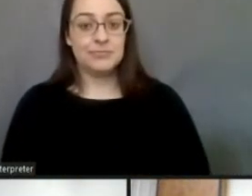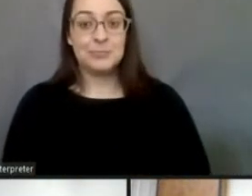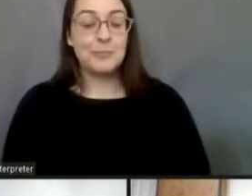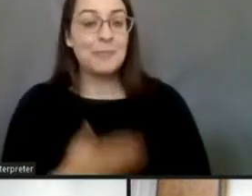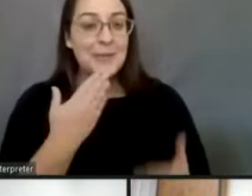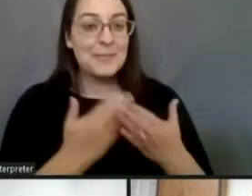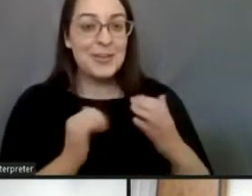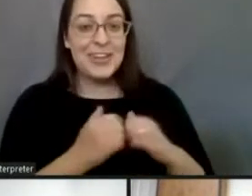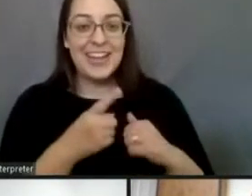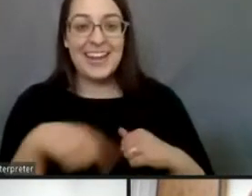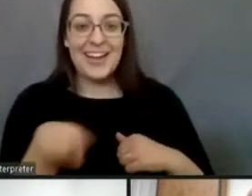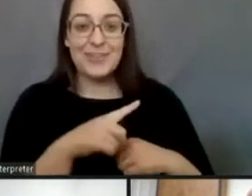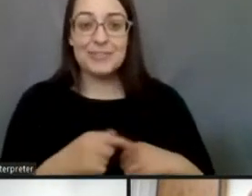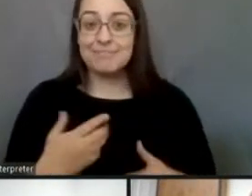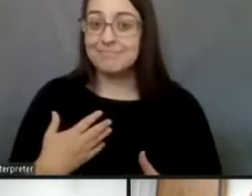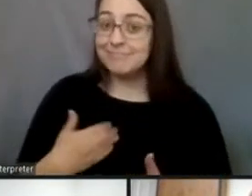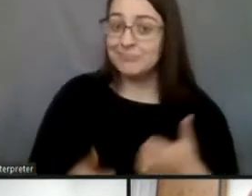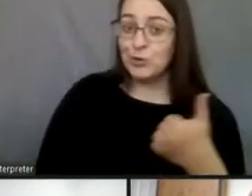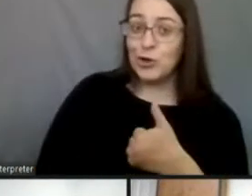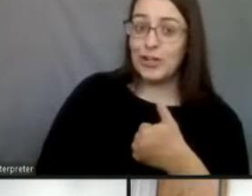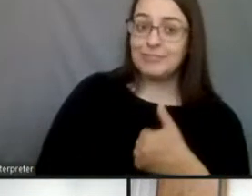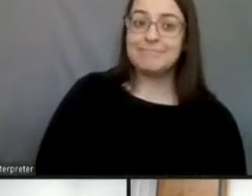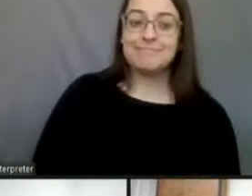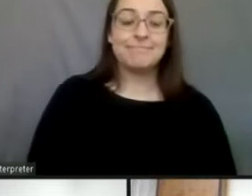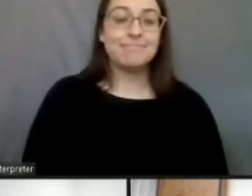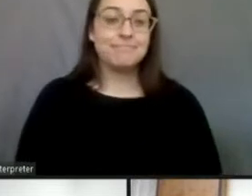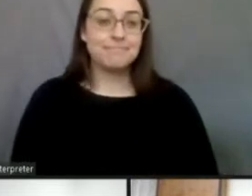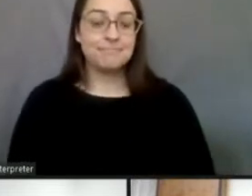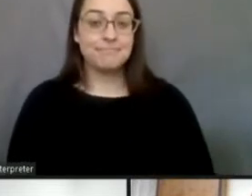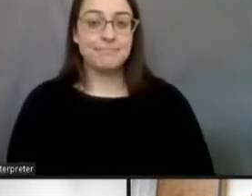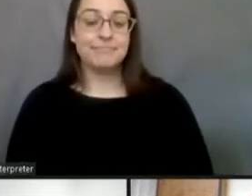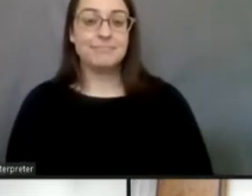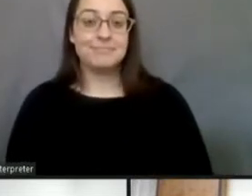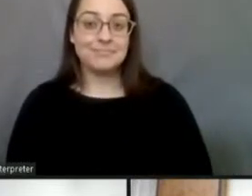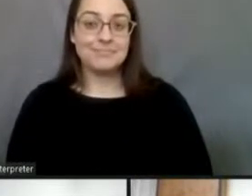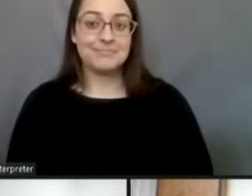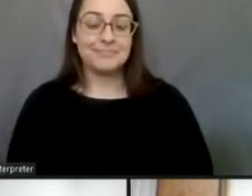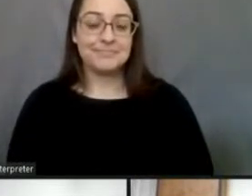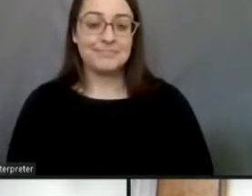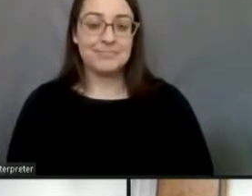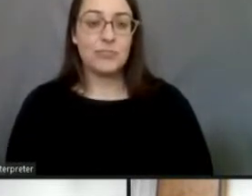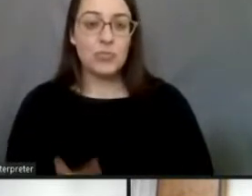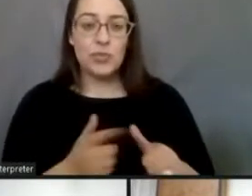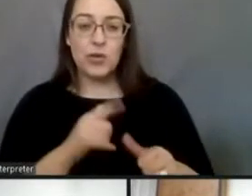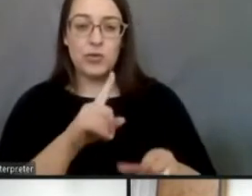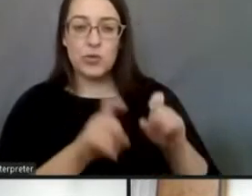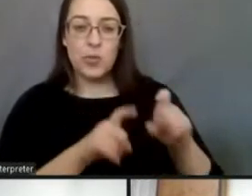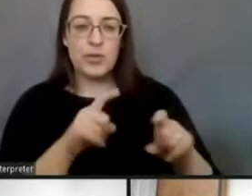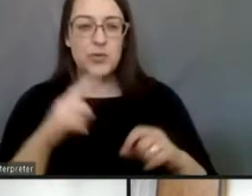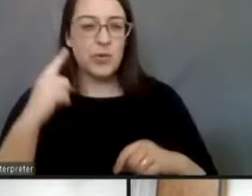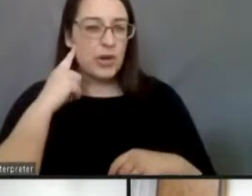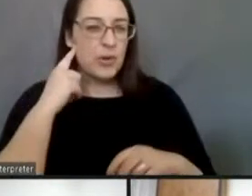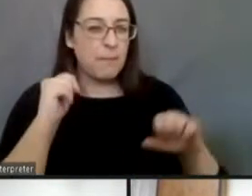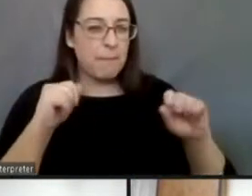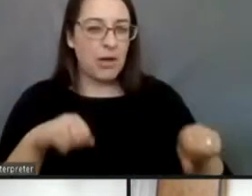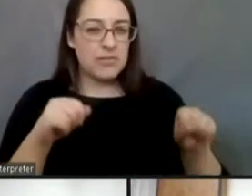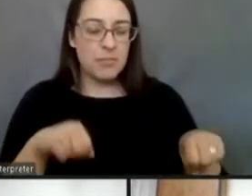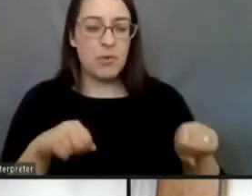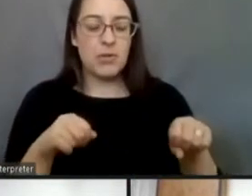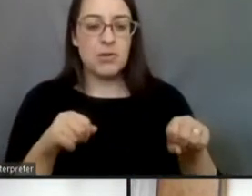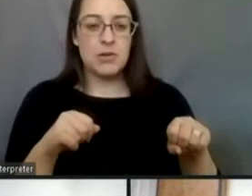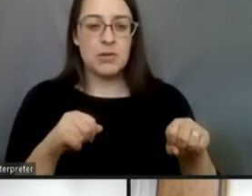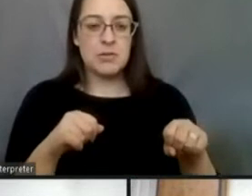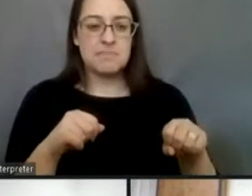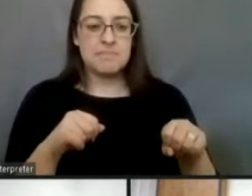Pretty good. How are y'all? Good. First question is, we're hearing about a possibility of